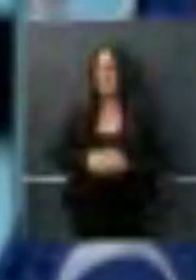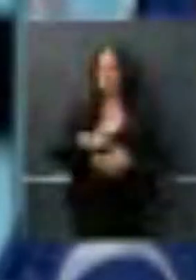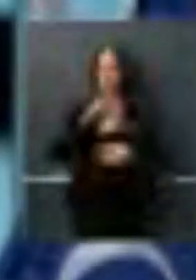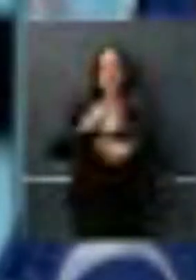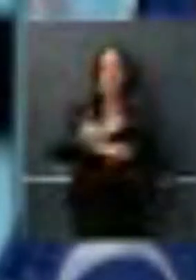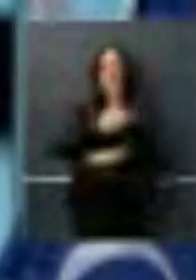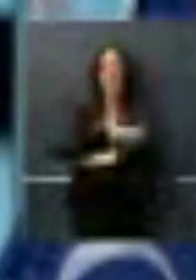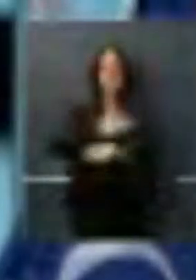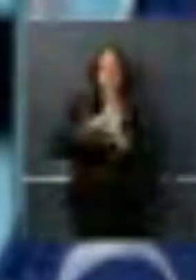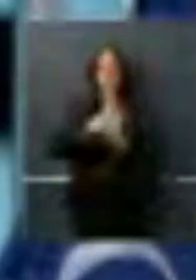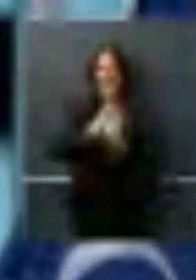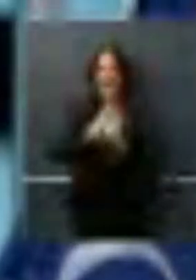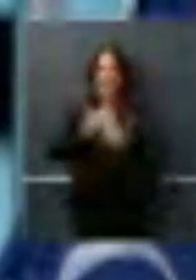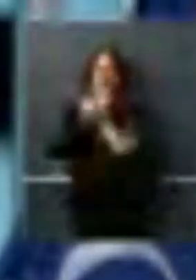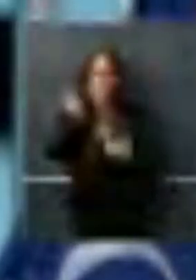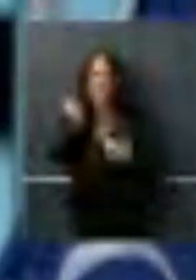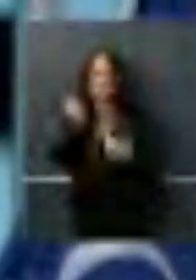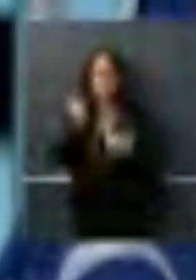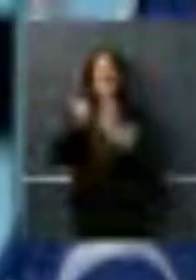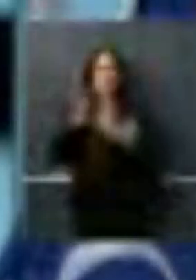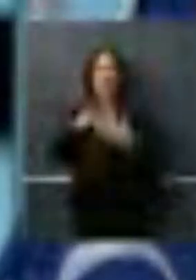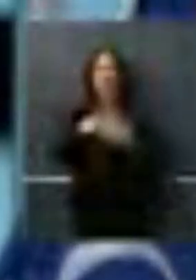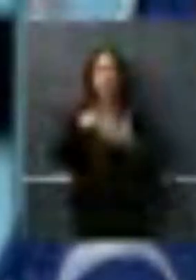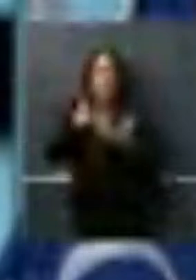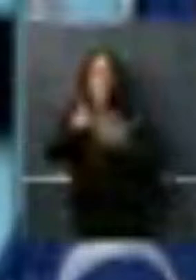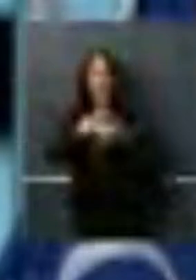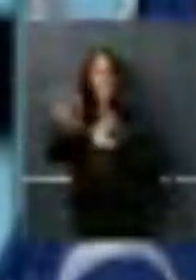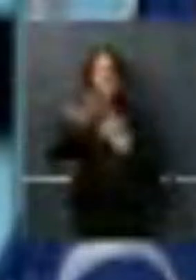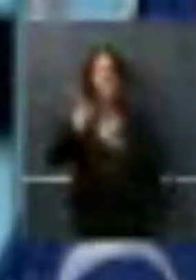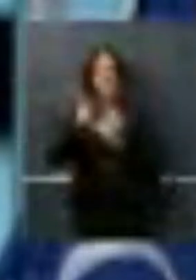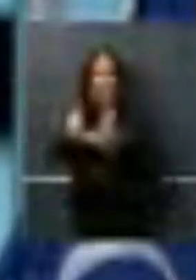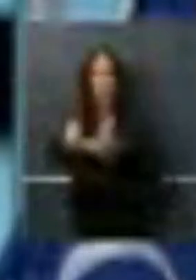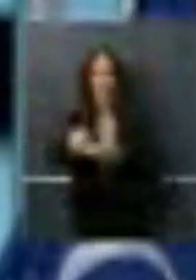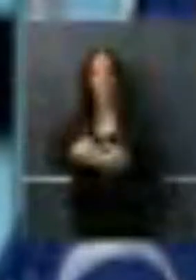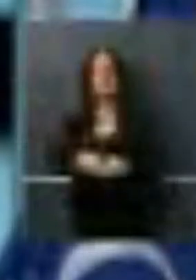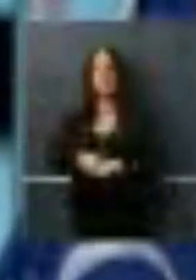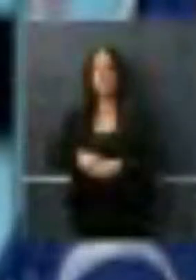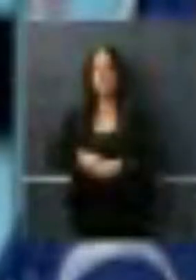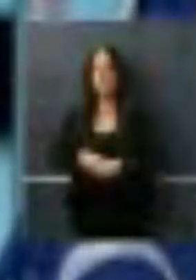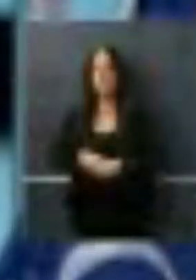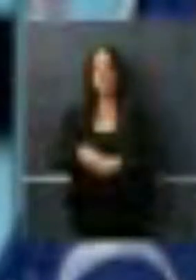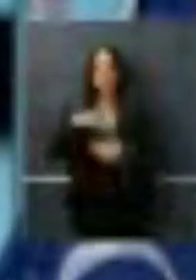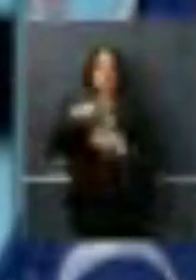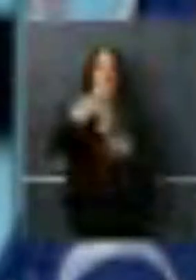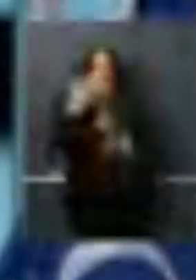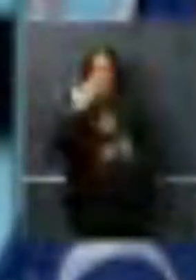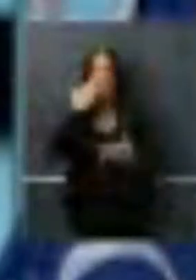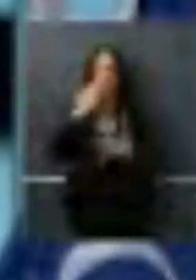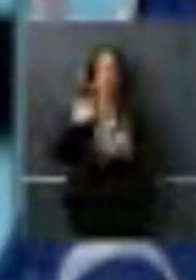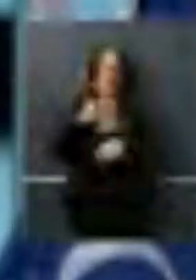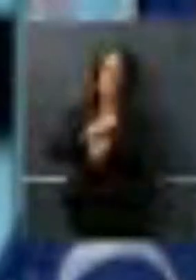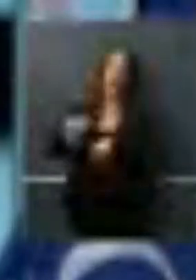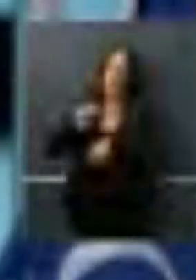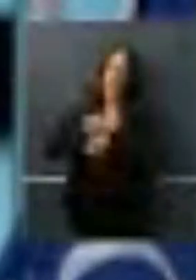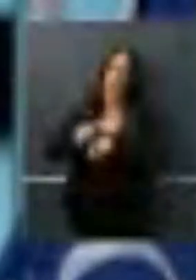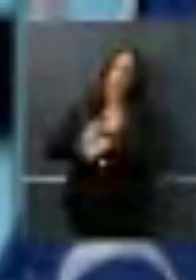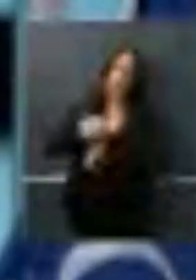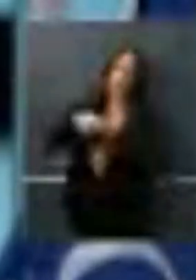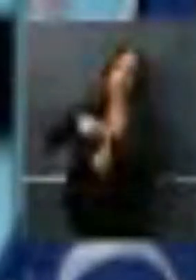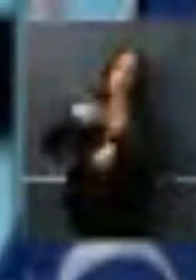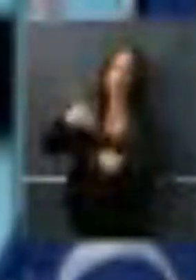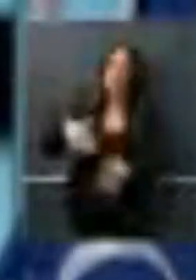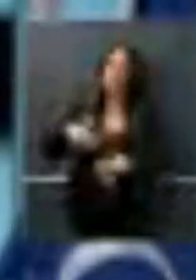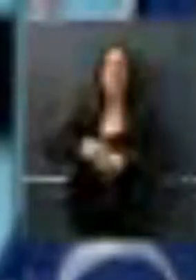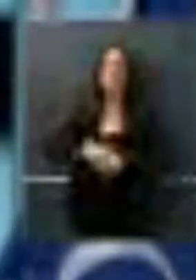want to head that off, let you know we are working overtime on that. We have a wonderful team led again by Julie Sue, and